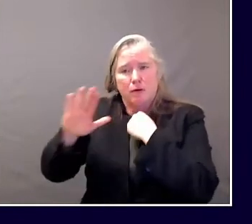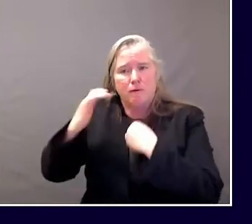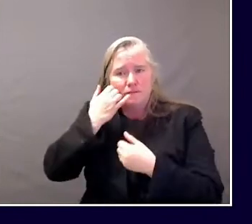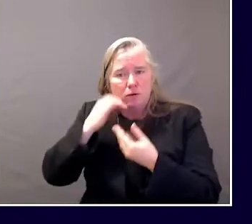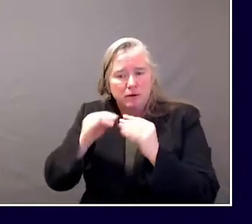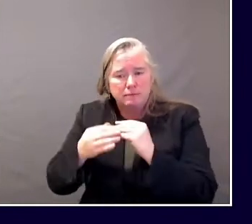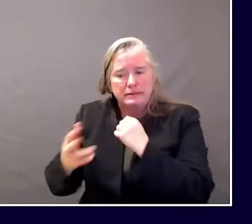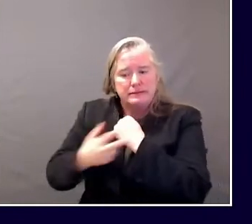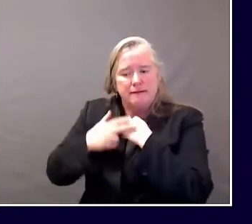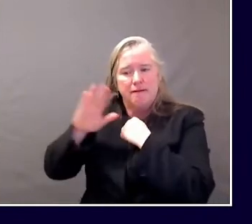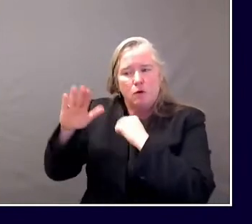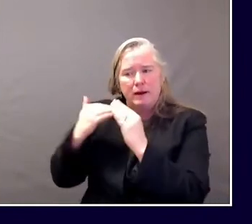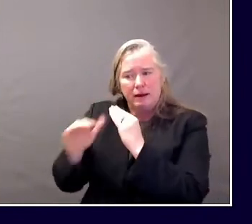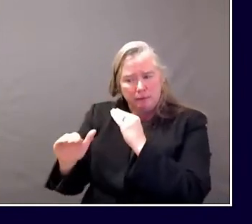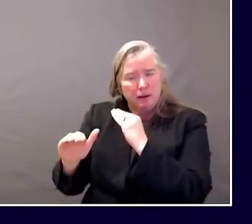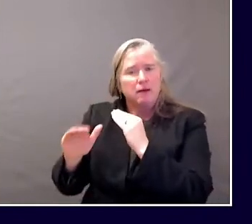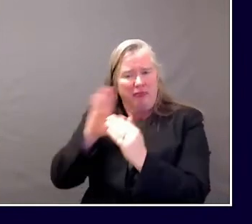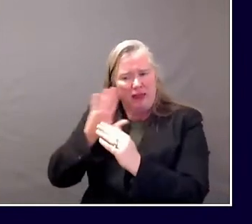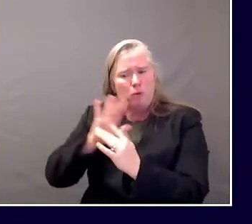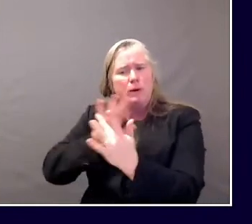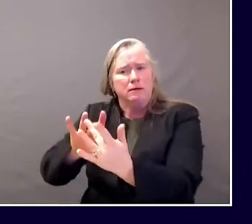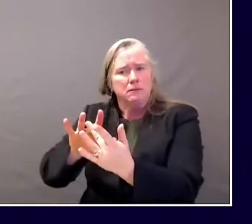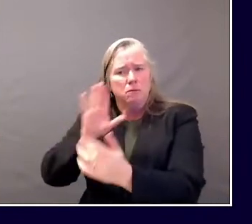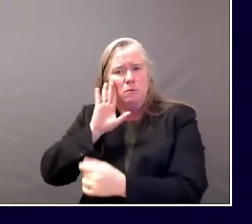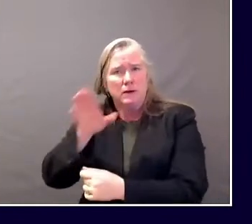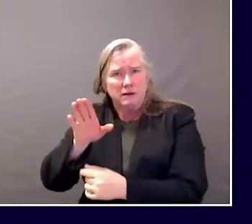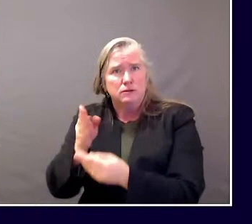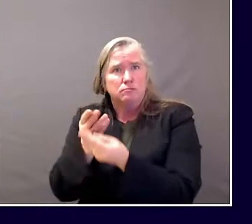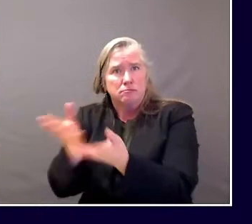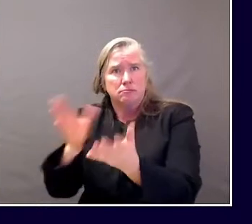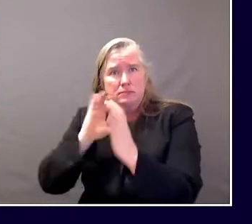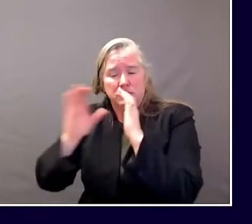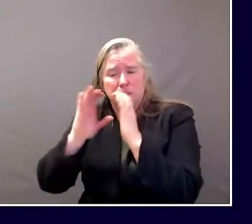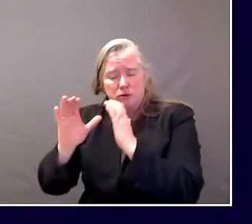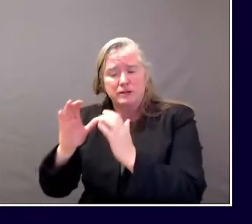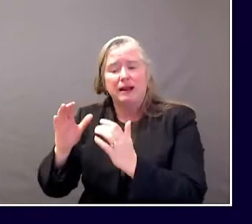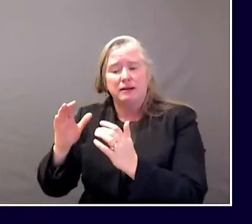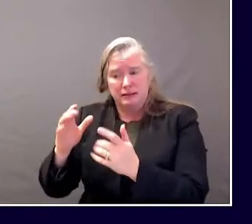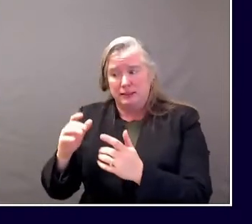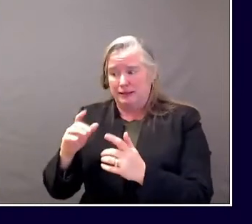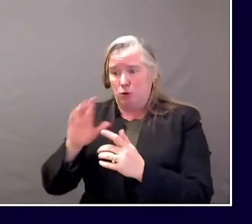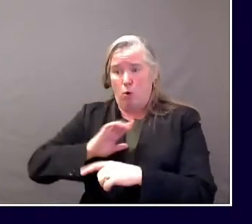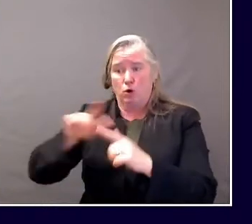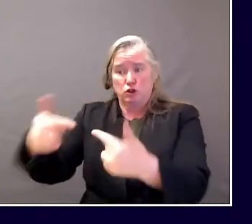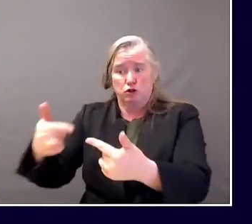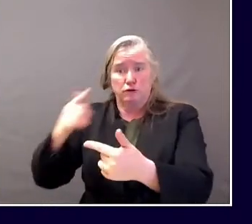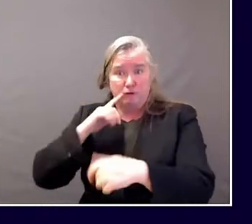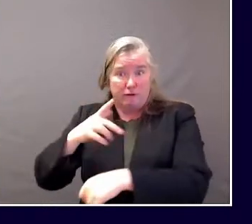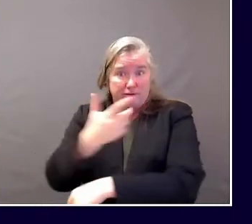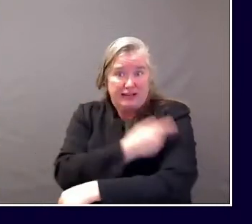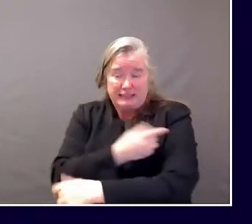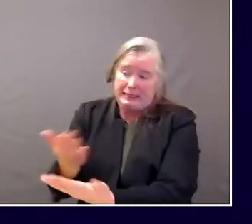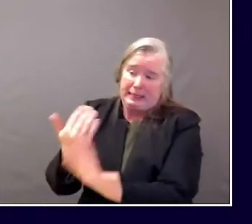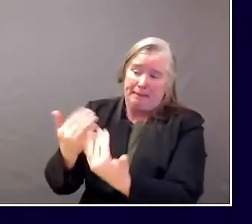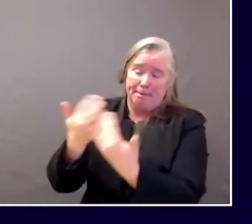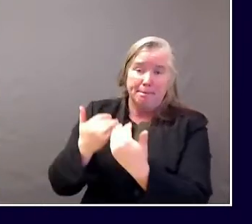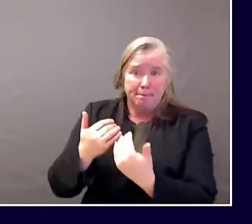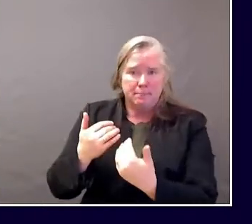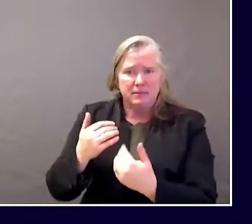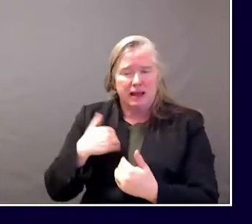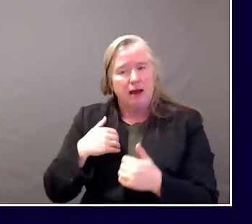type of communication to you to let you know that vaccine is on its way and it's time to start scheduling an